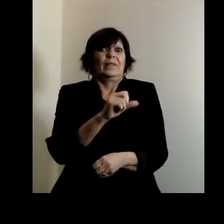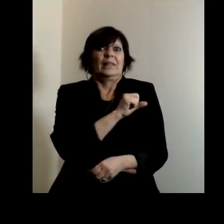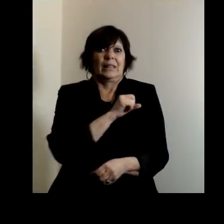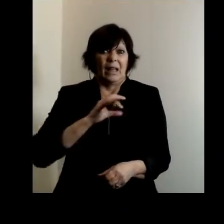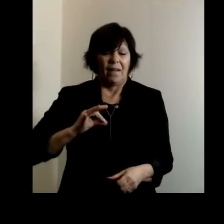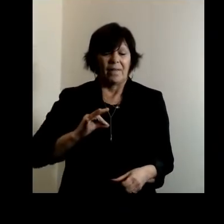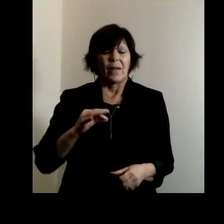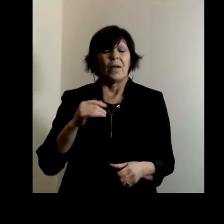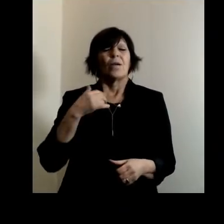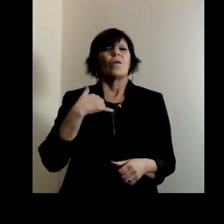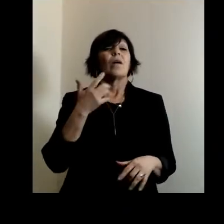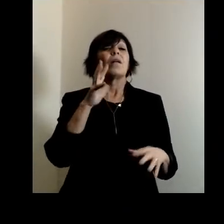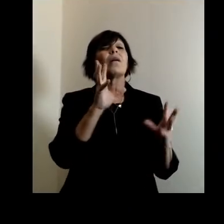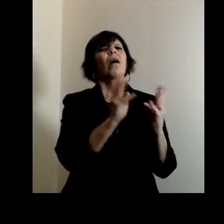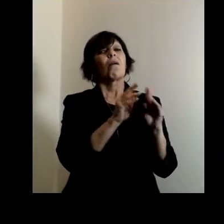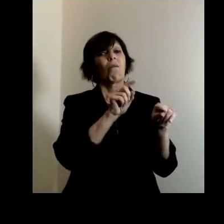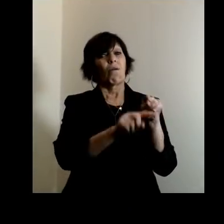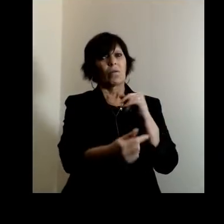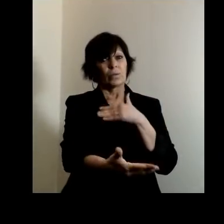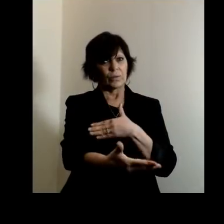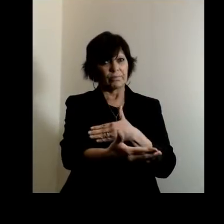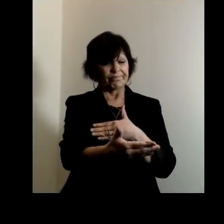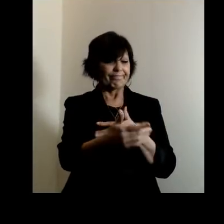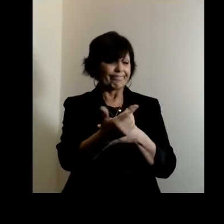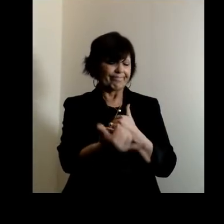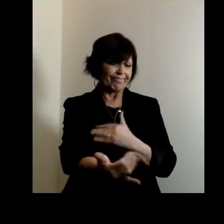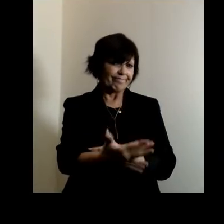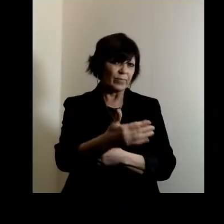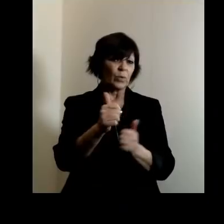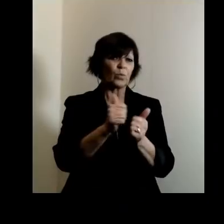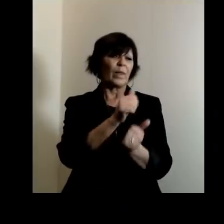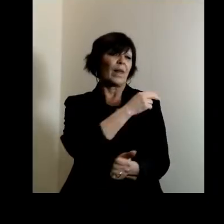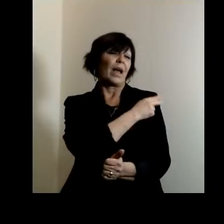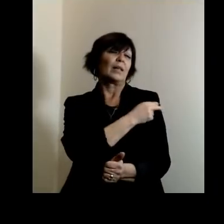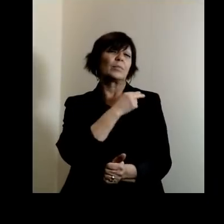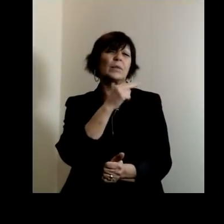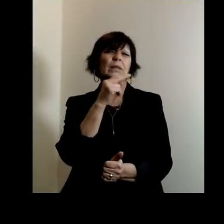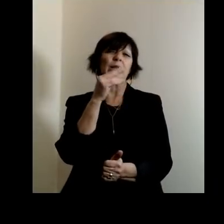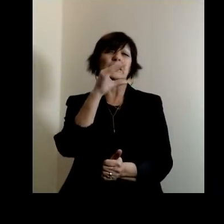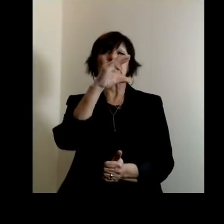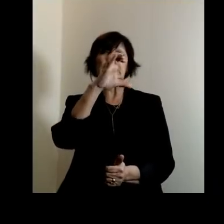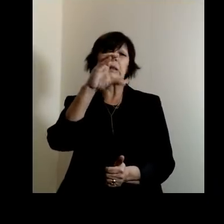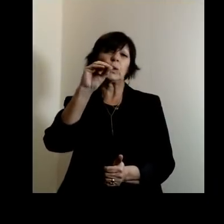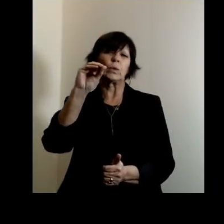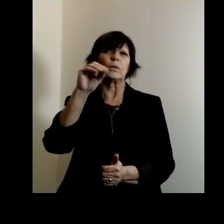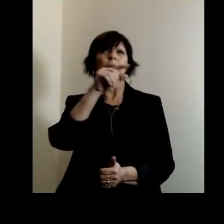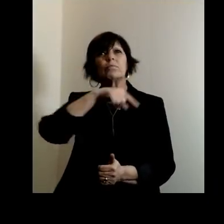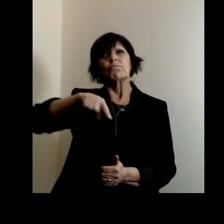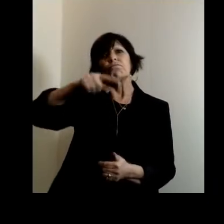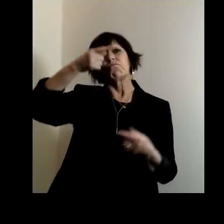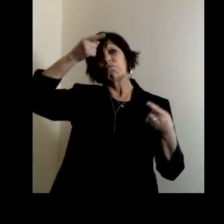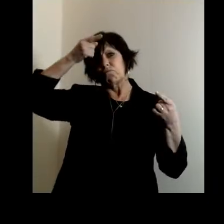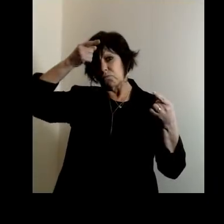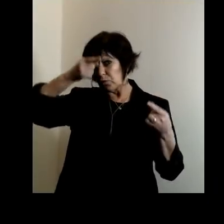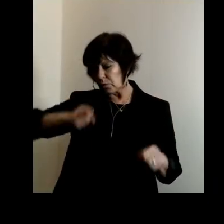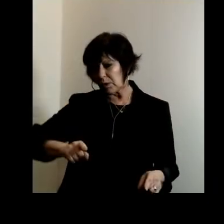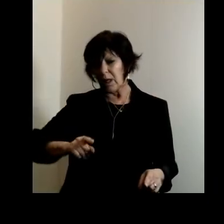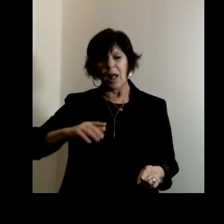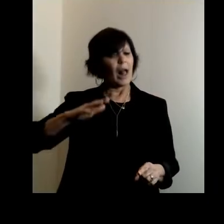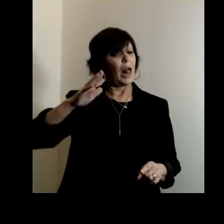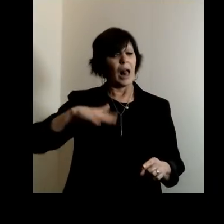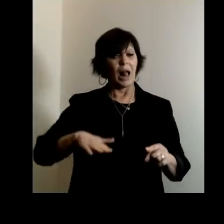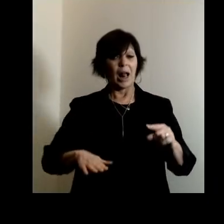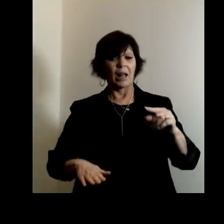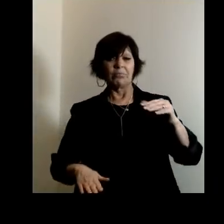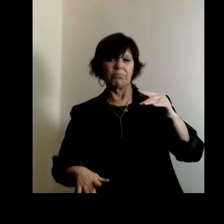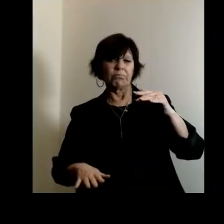phone call earlier today with the hospital CEOs, and they agreed that we have not seen the peak yet. It's going to